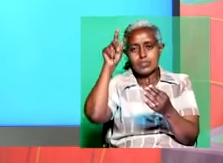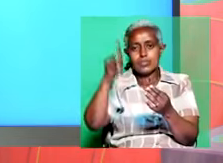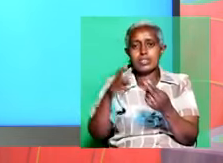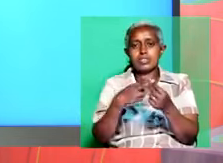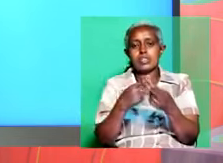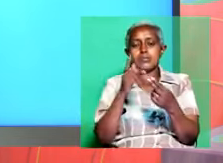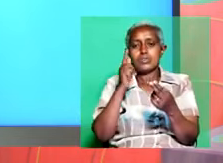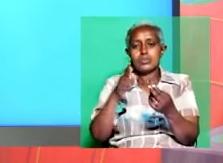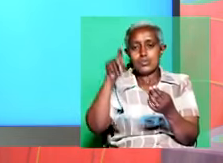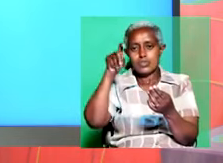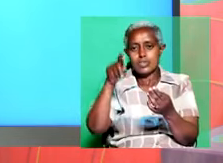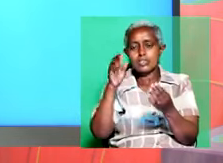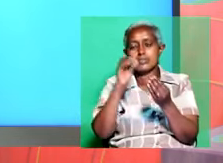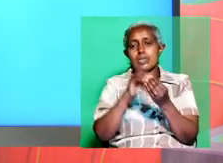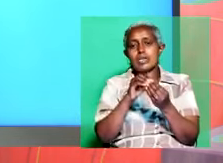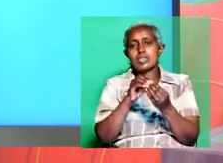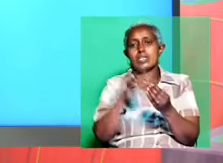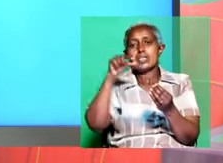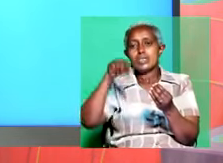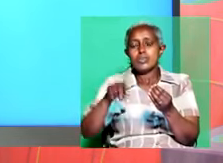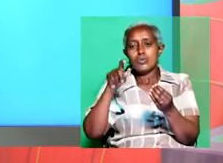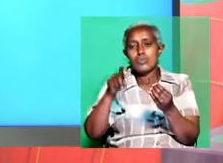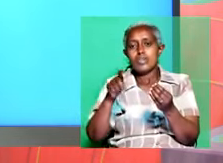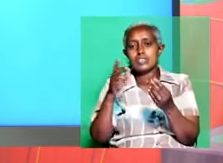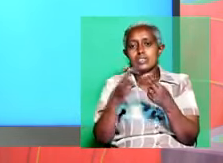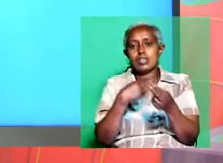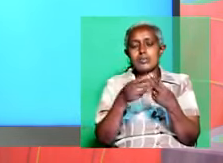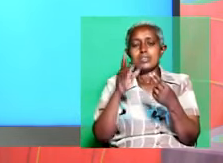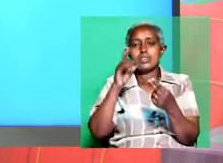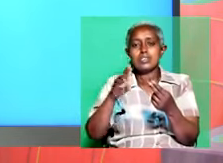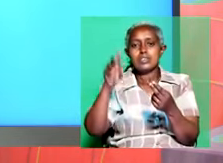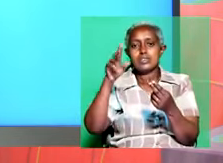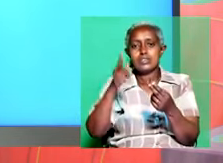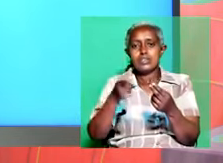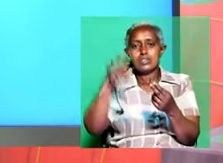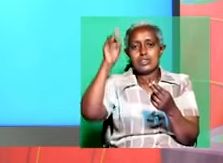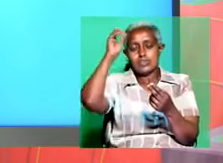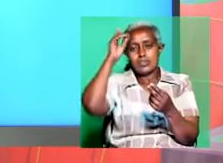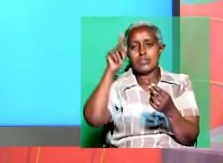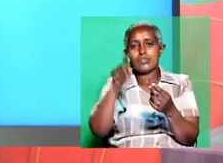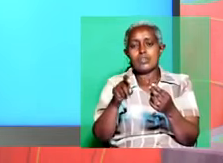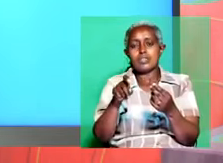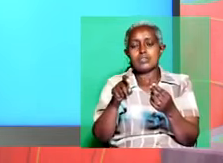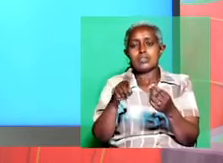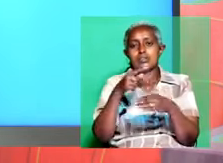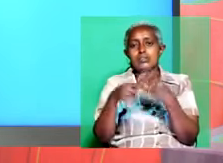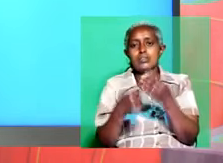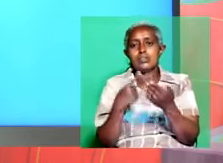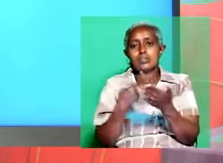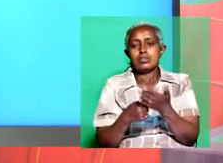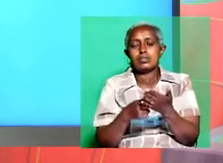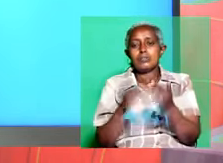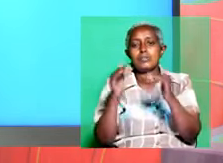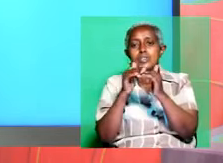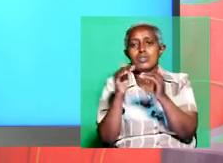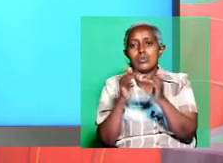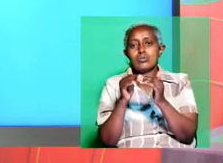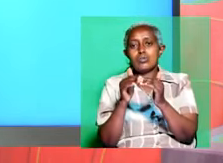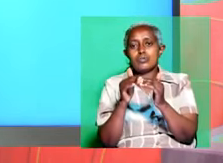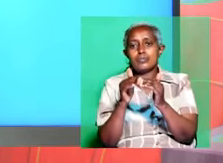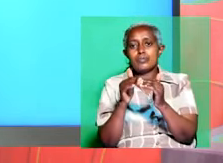x plus q of x times g derivative of x. So this will be equal